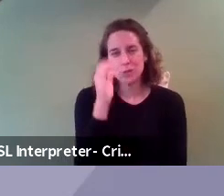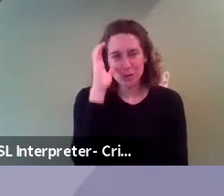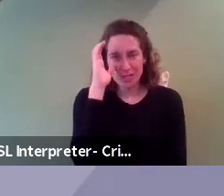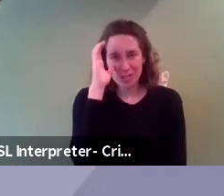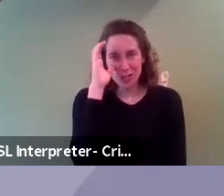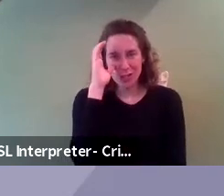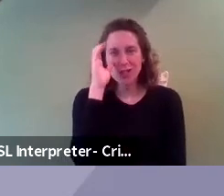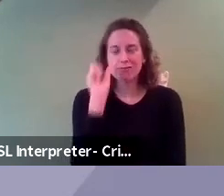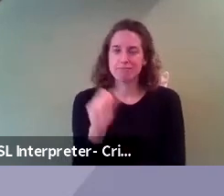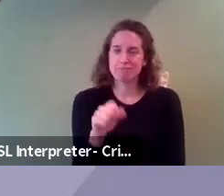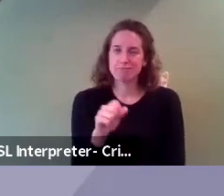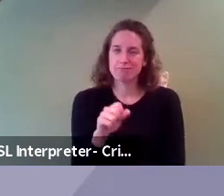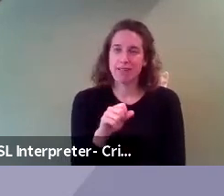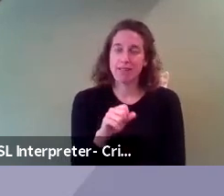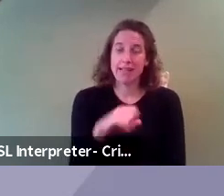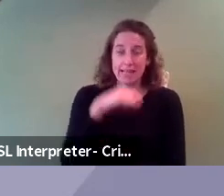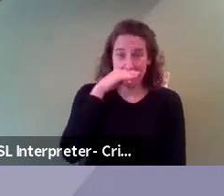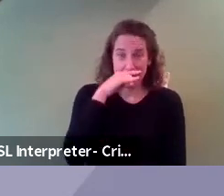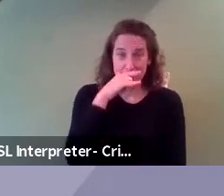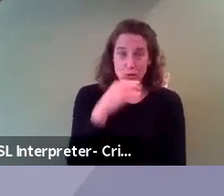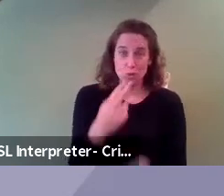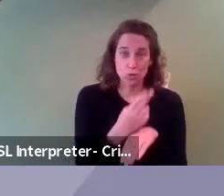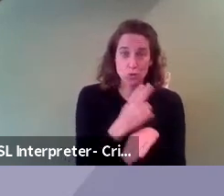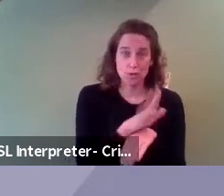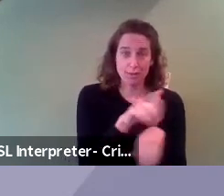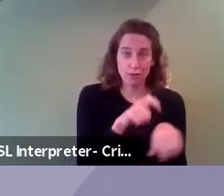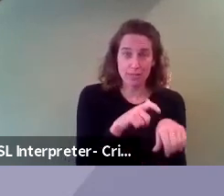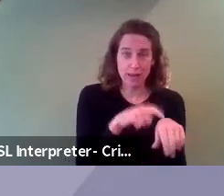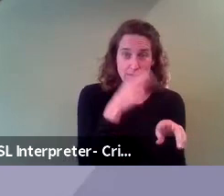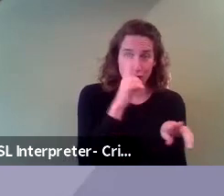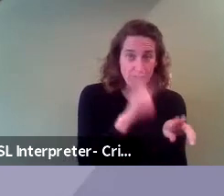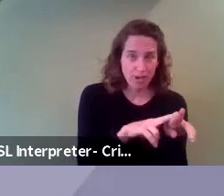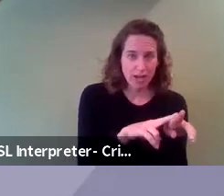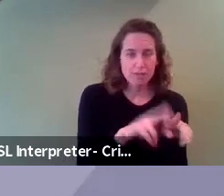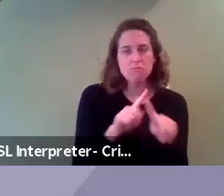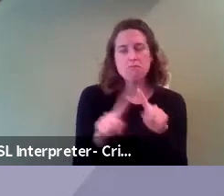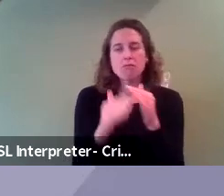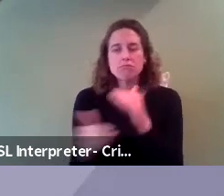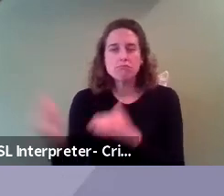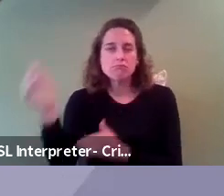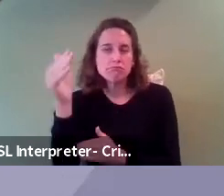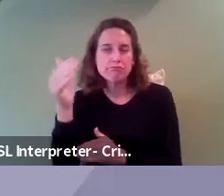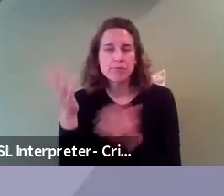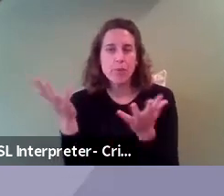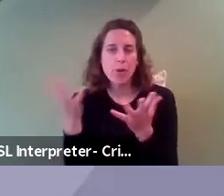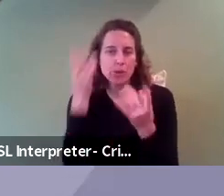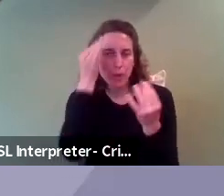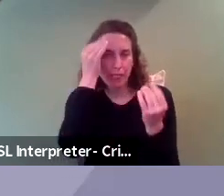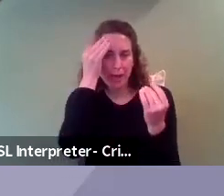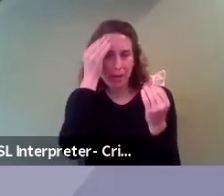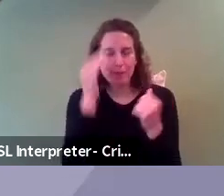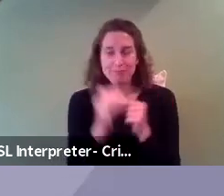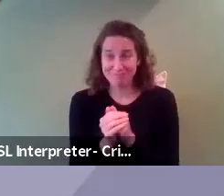were spending their time for fun, but maybe what's on the horizon for something for us to think about.